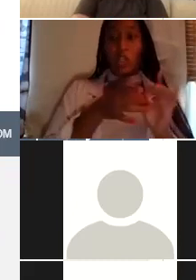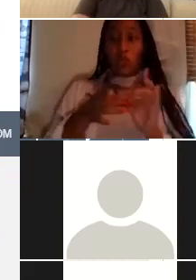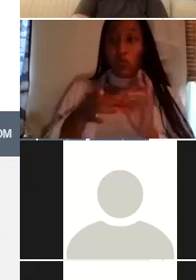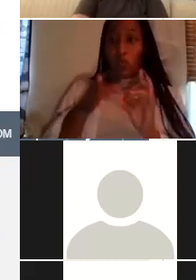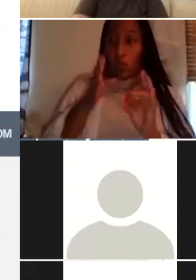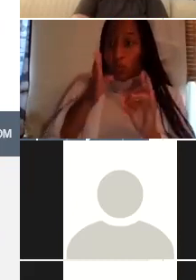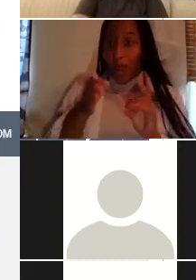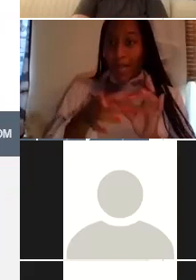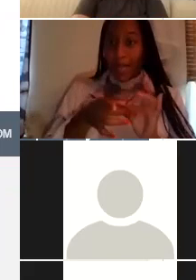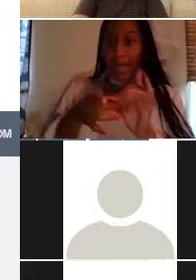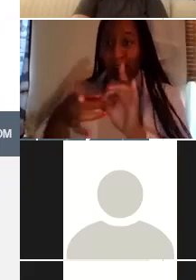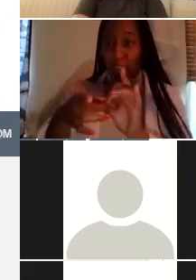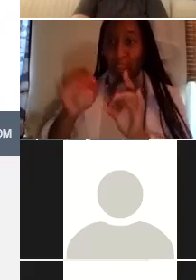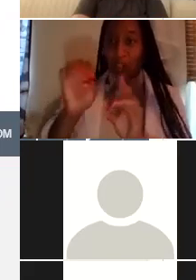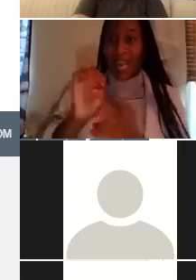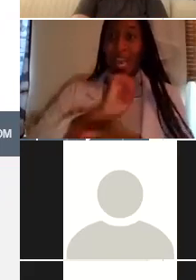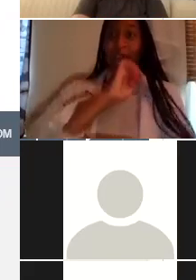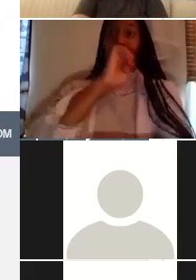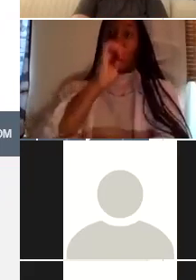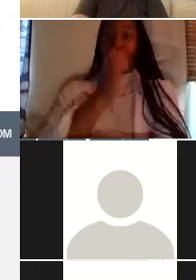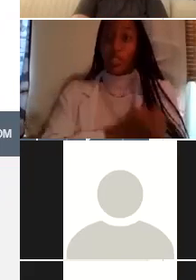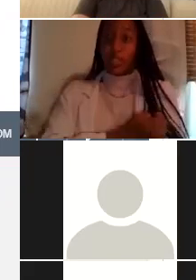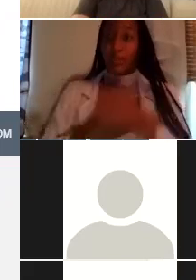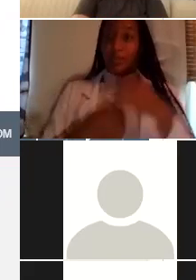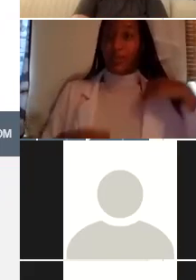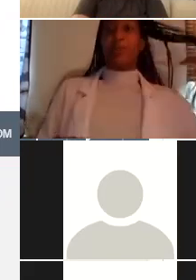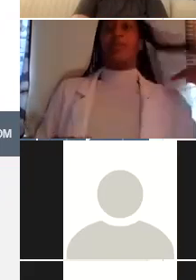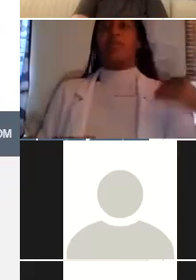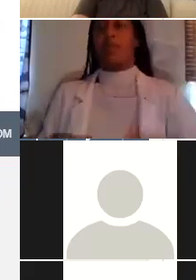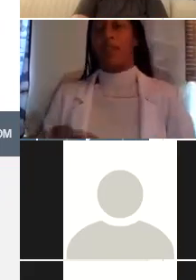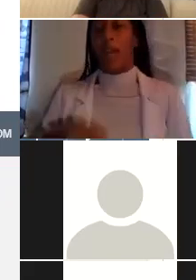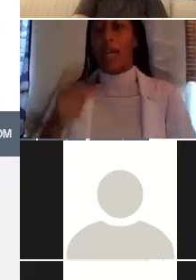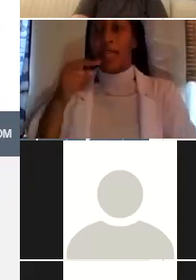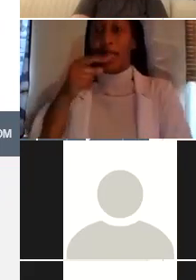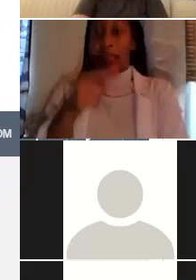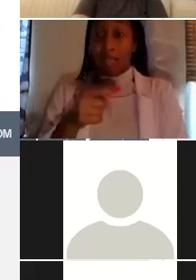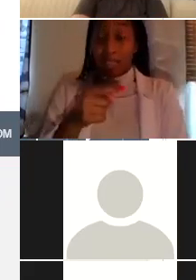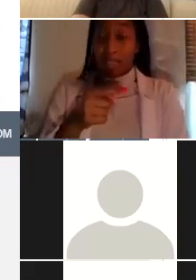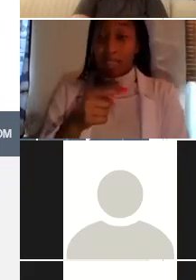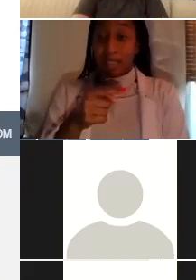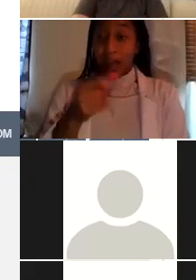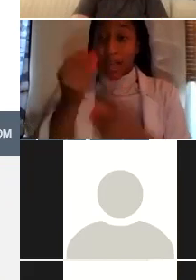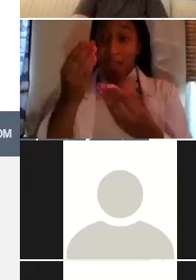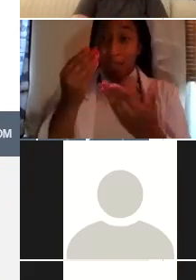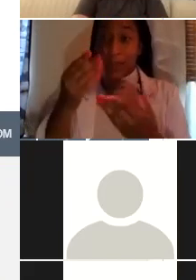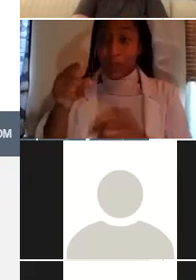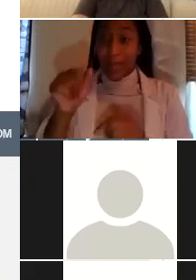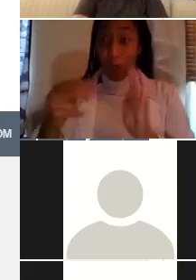So again, this material is something that you can read